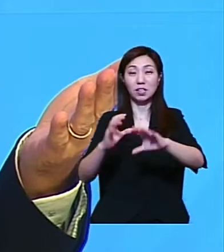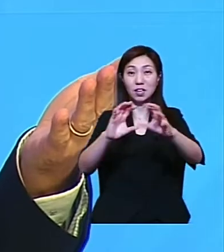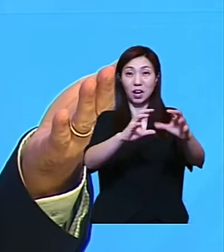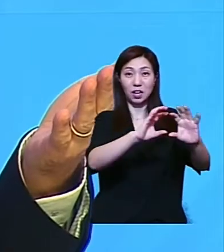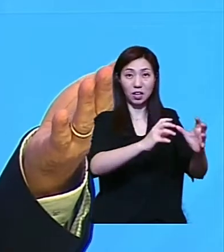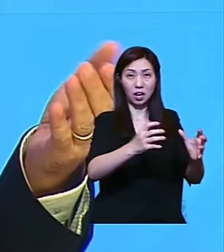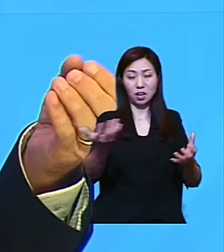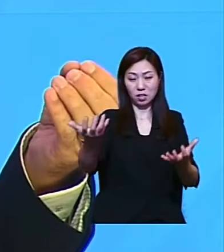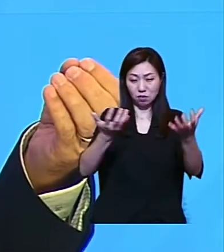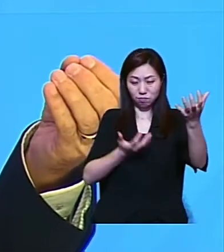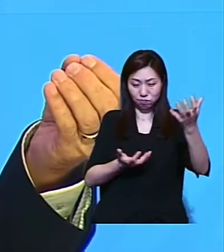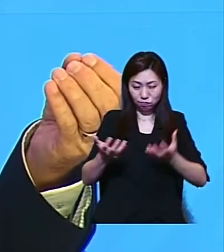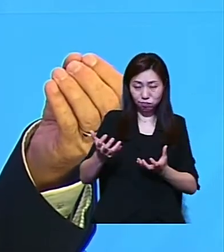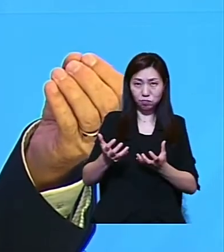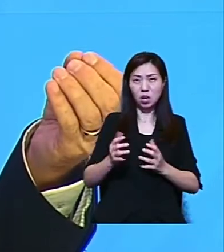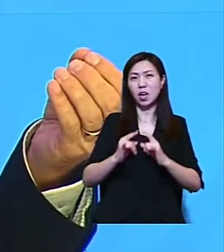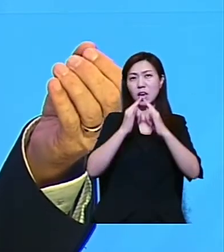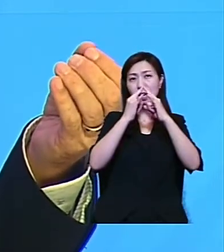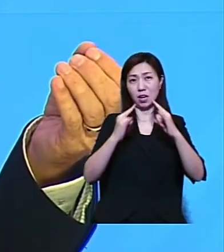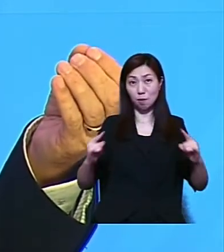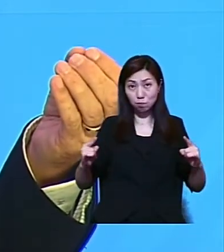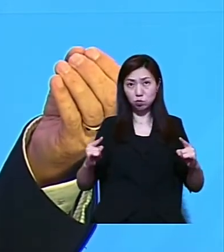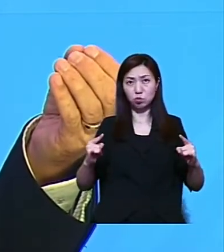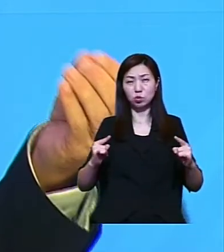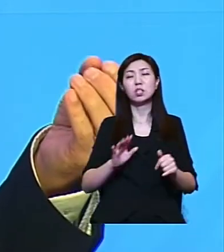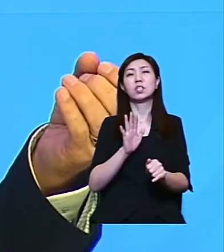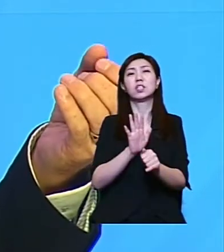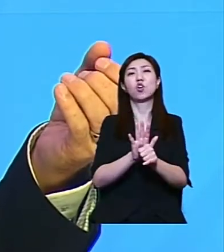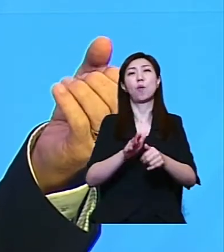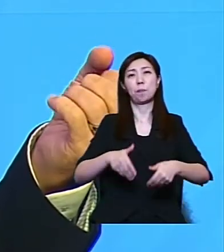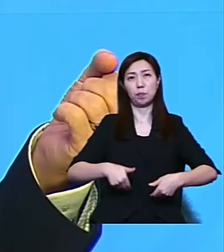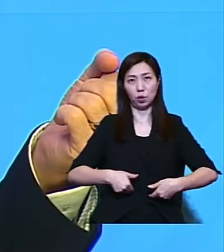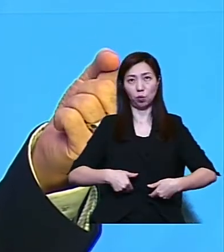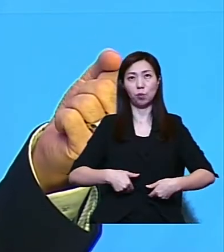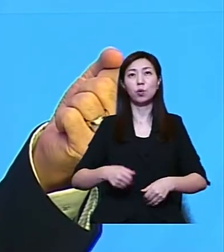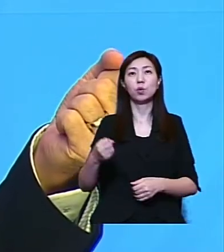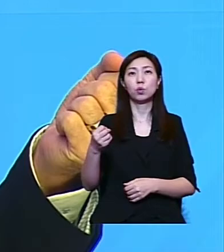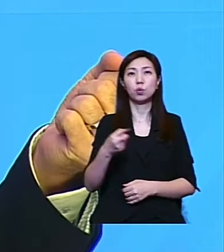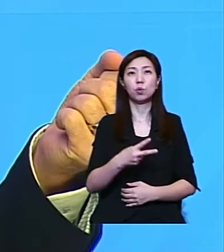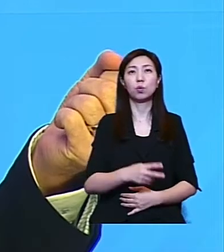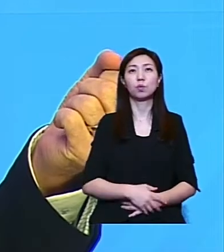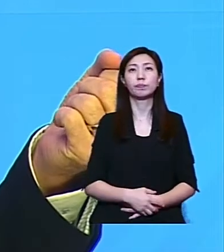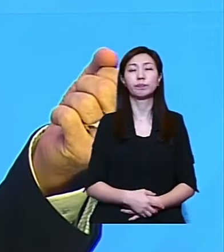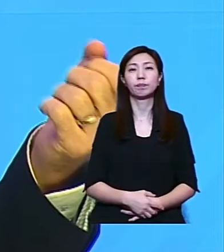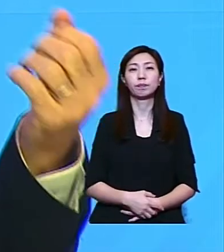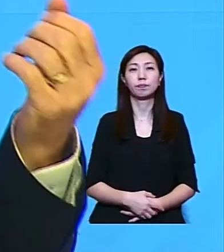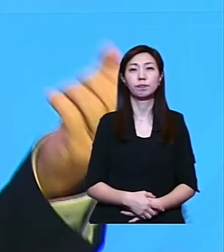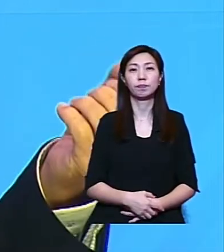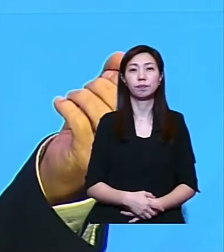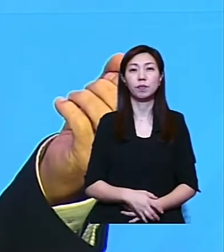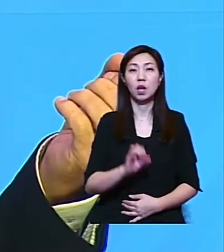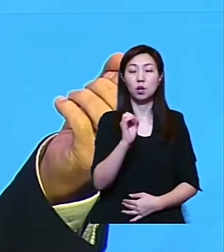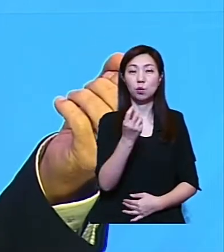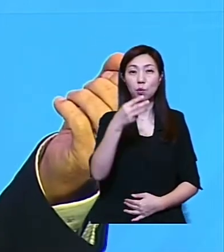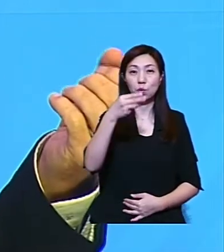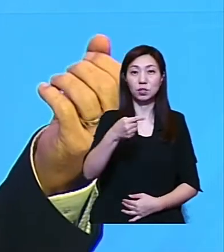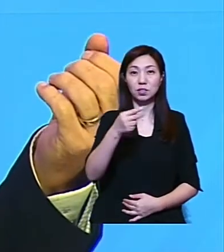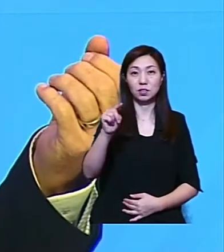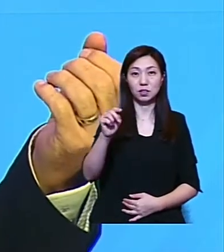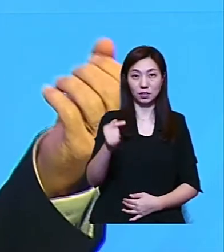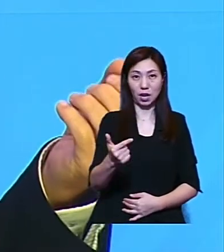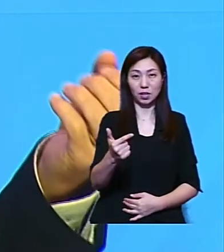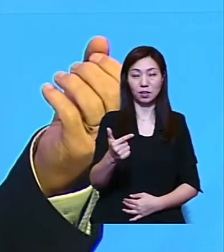work. And then it's good to know that the large majority of employment is actually generated by the informal economy,